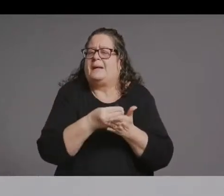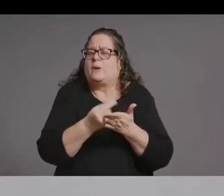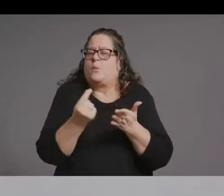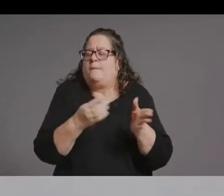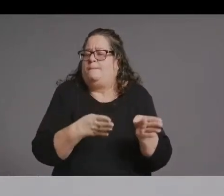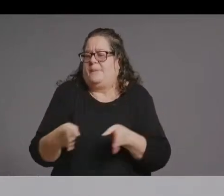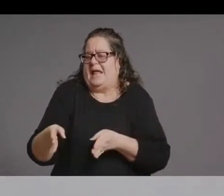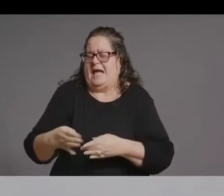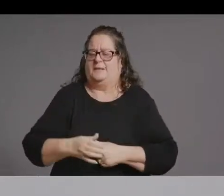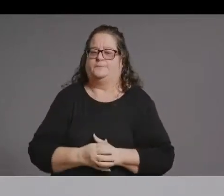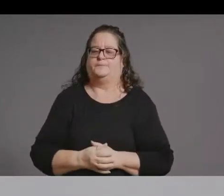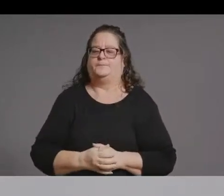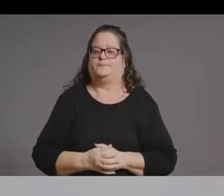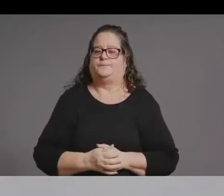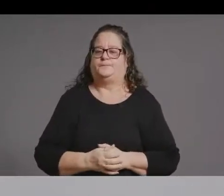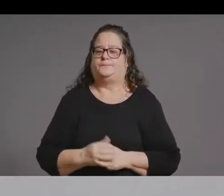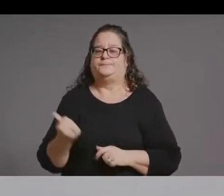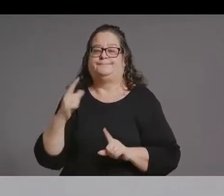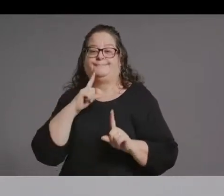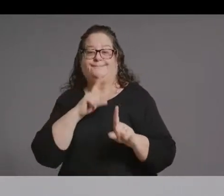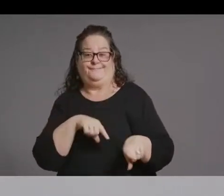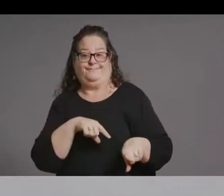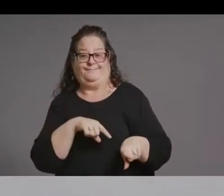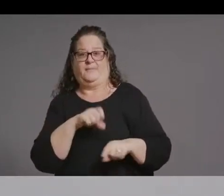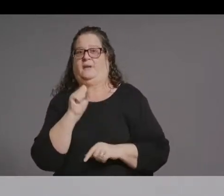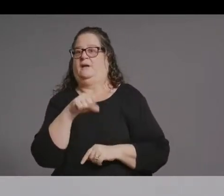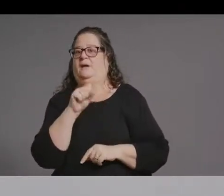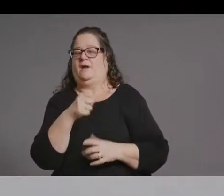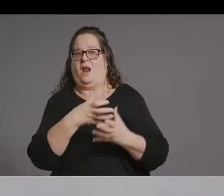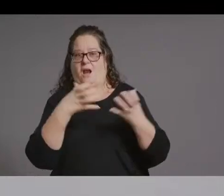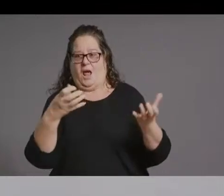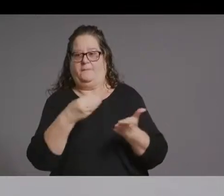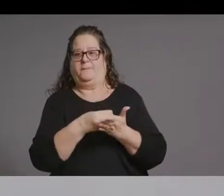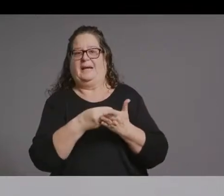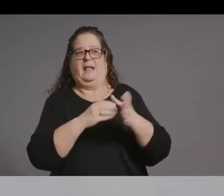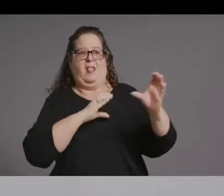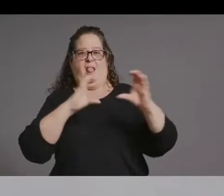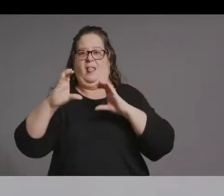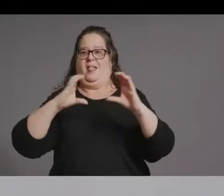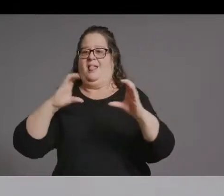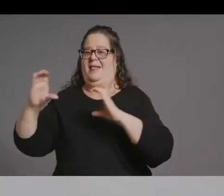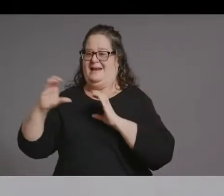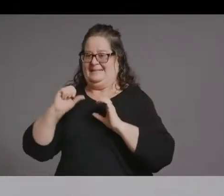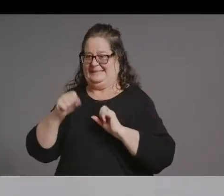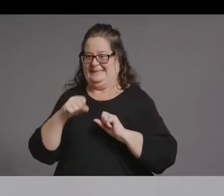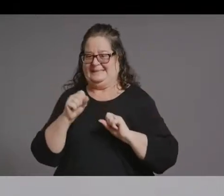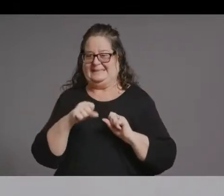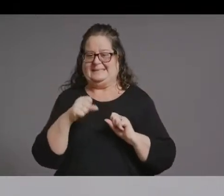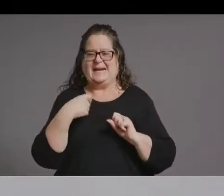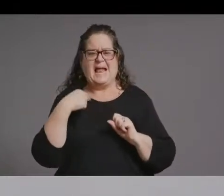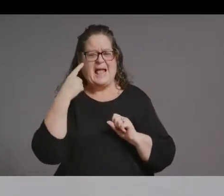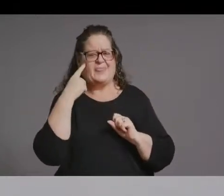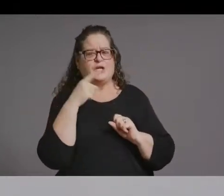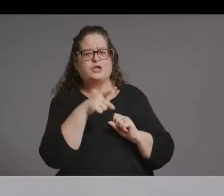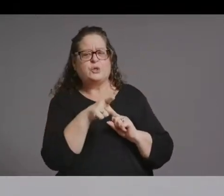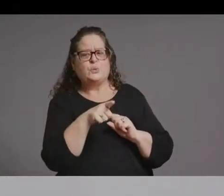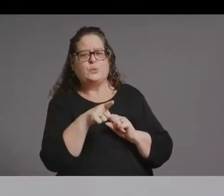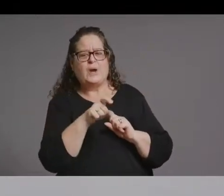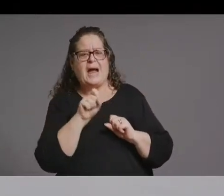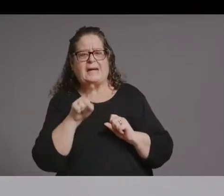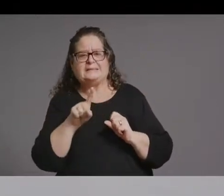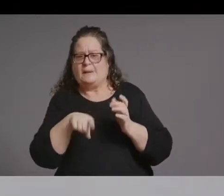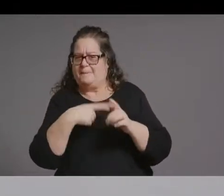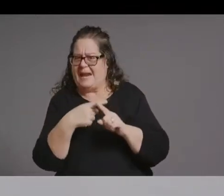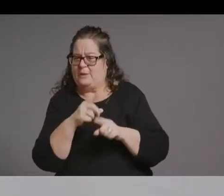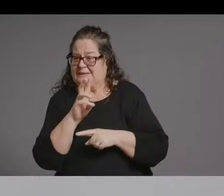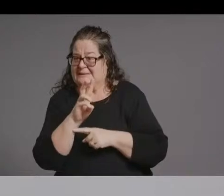different groups of money that are coming down. The one I think you're asking about is the $65 million to promote health equity among